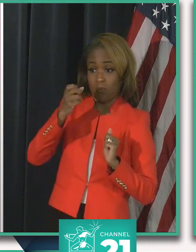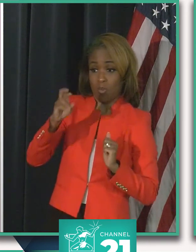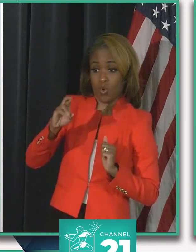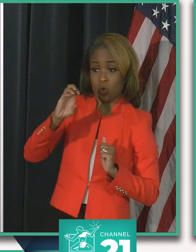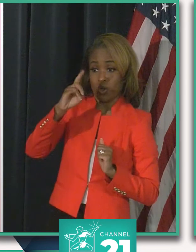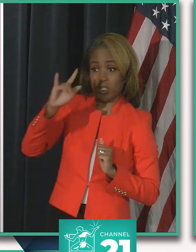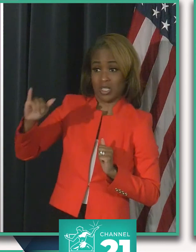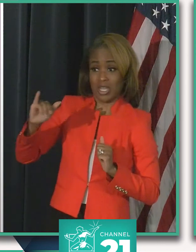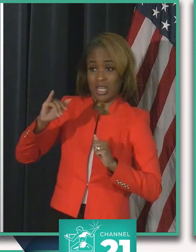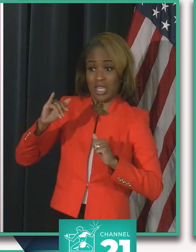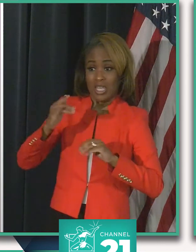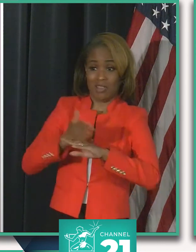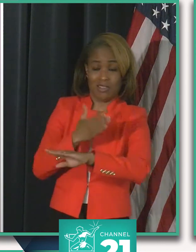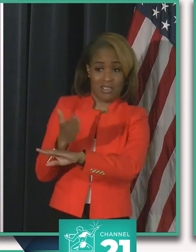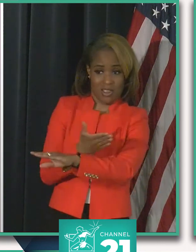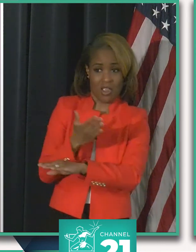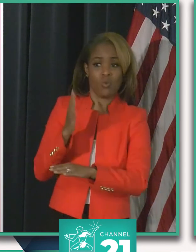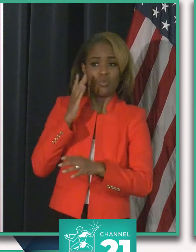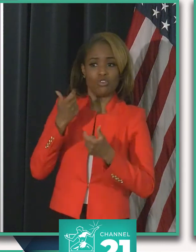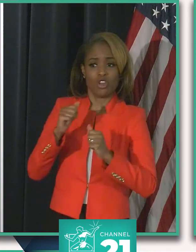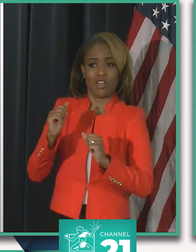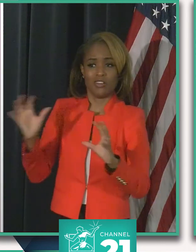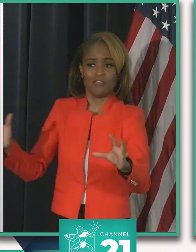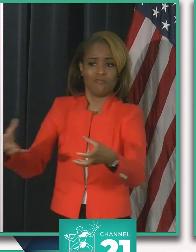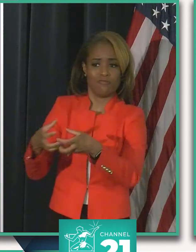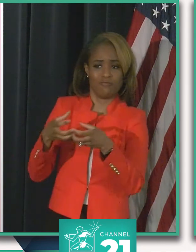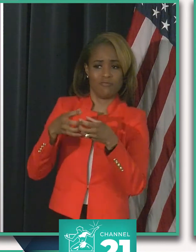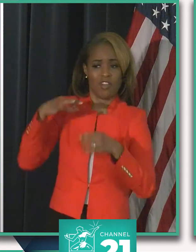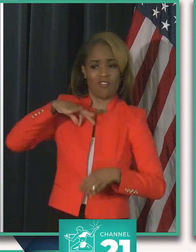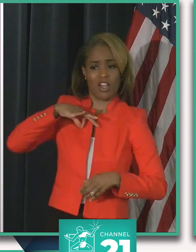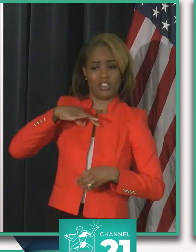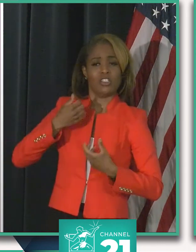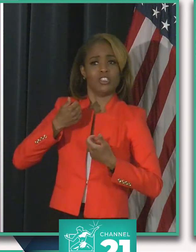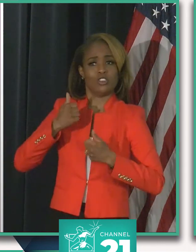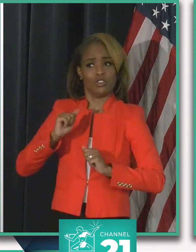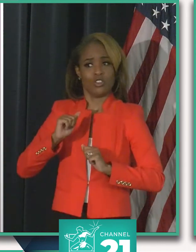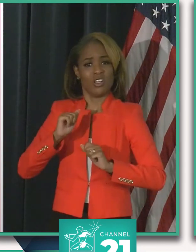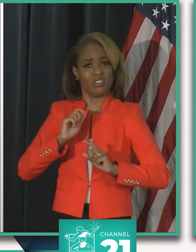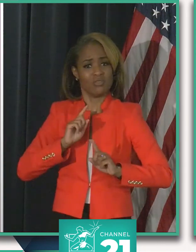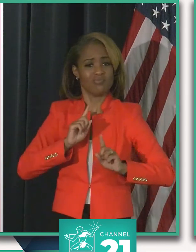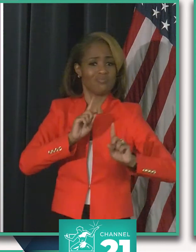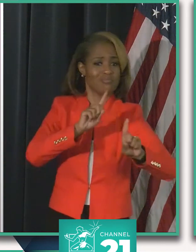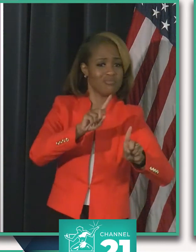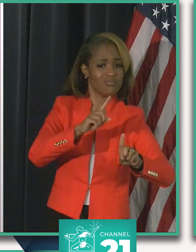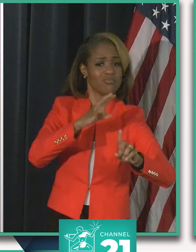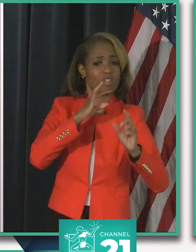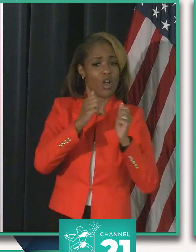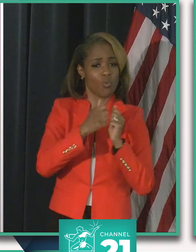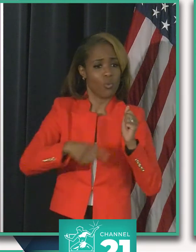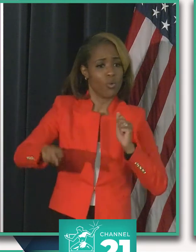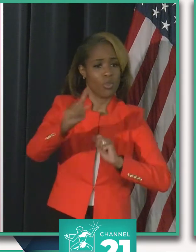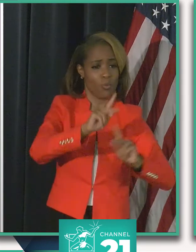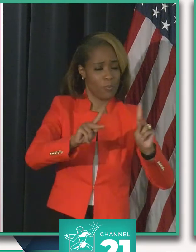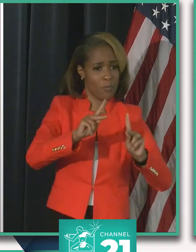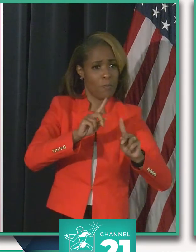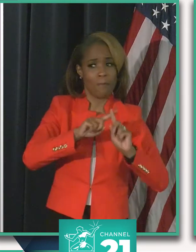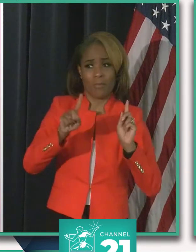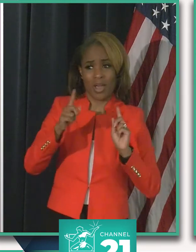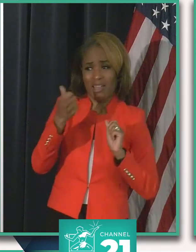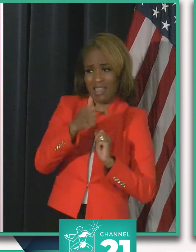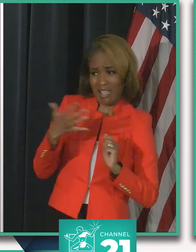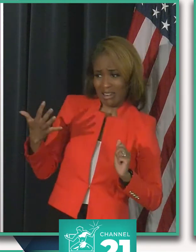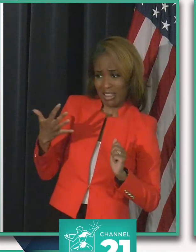of volunteers to try to go out and help us talk to these folks. But is there anything?